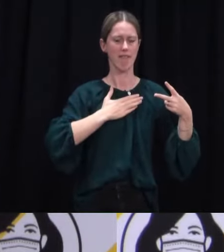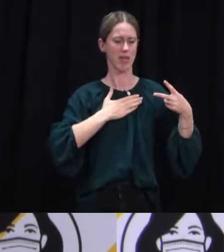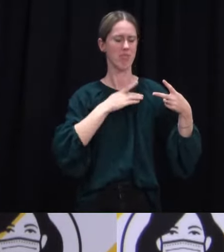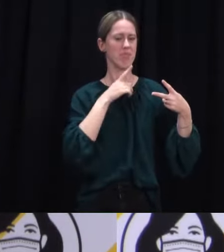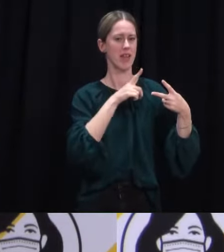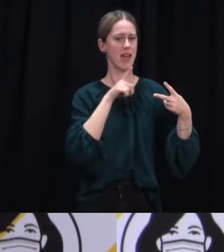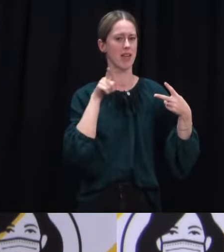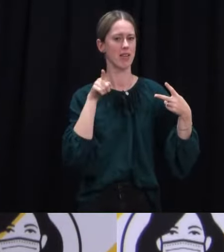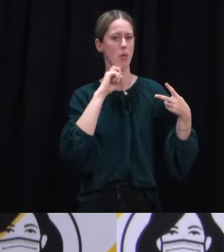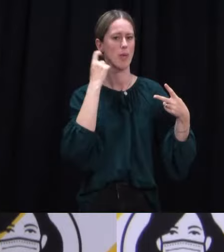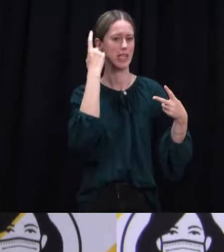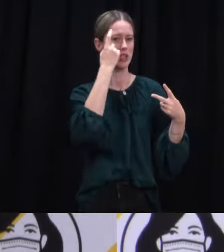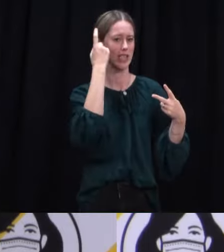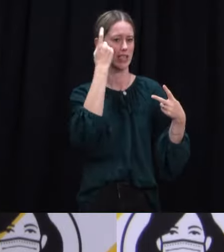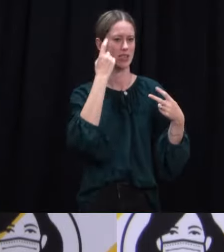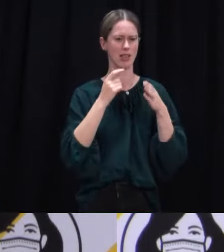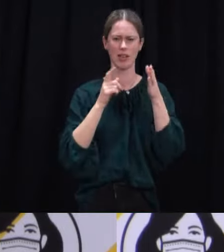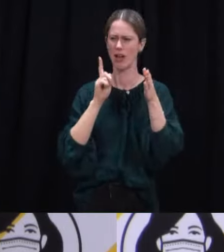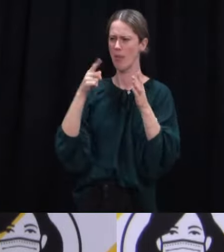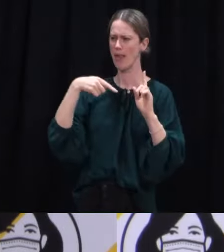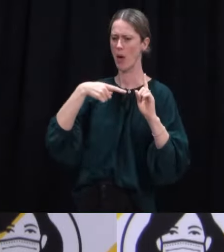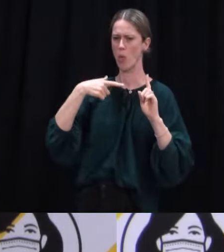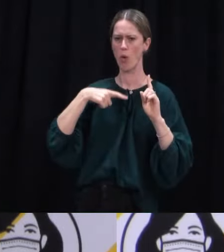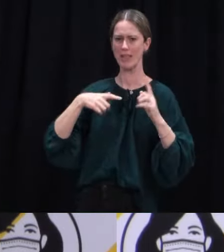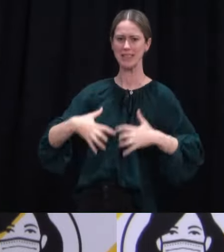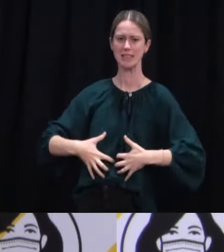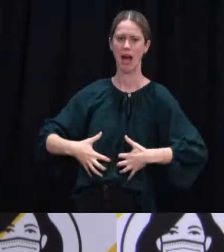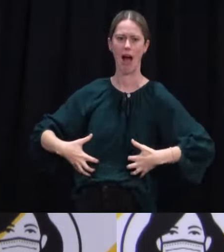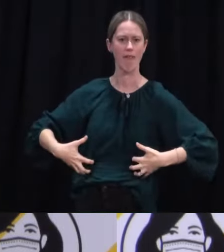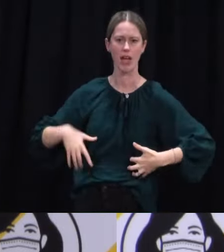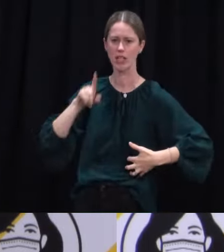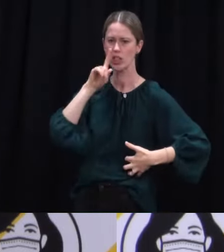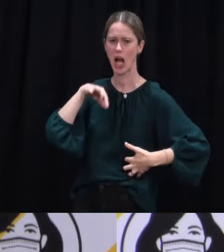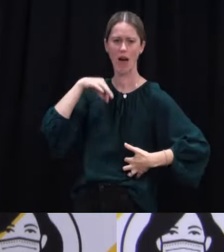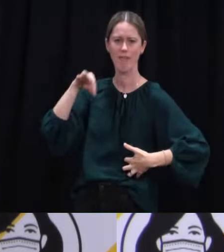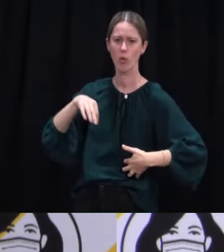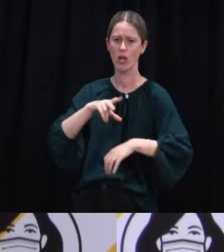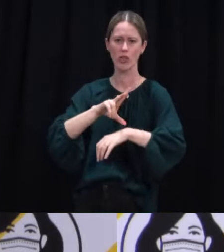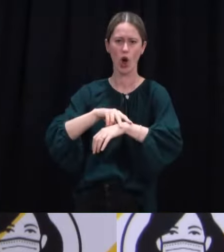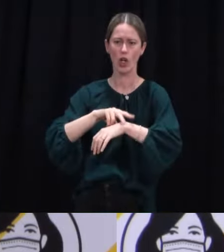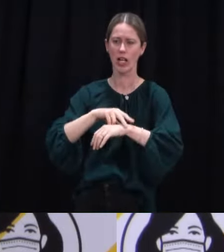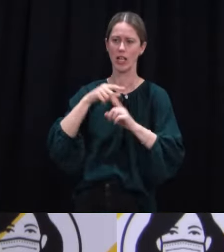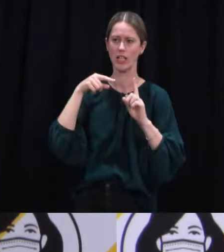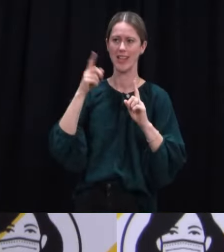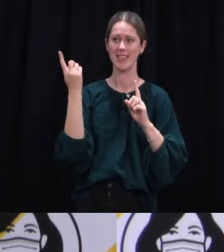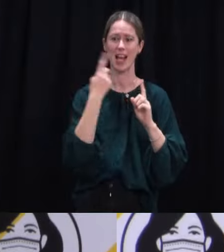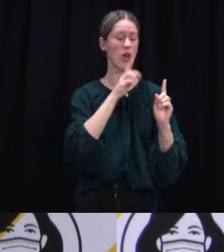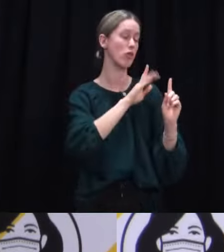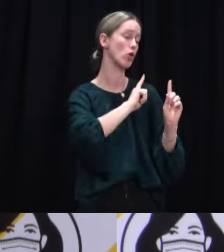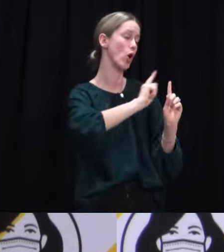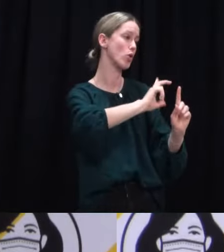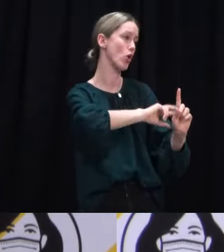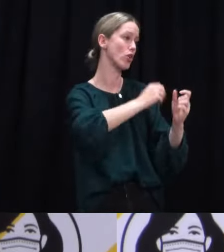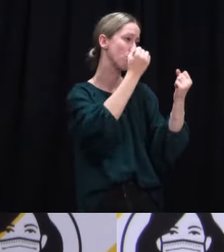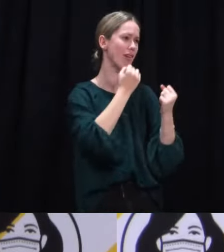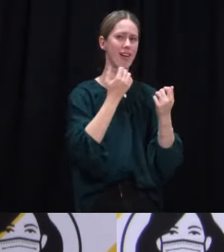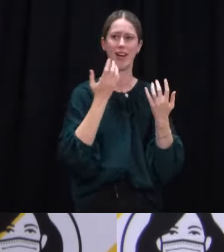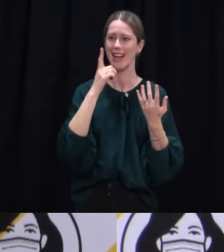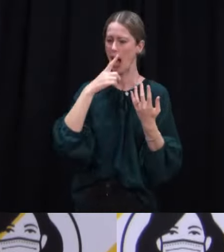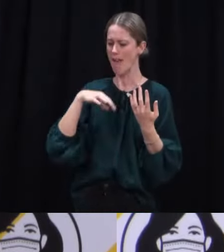one of the factors that gets taken into account there. She's starving and she can't afford a doctor, and she's been asked to go to a doctor to prove it. At what point